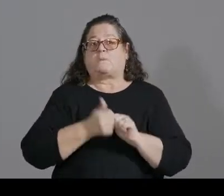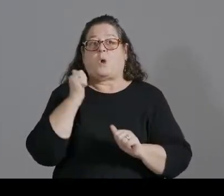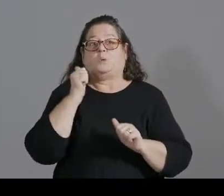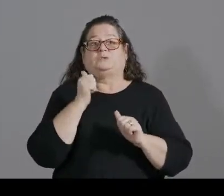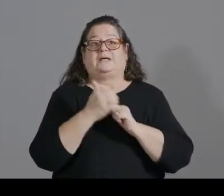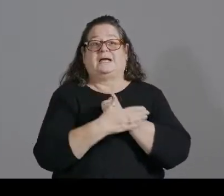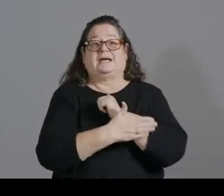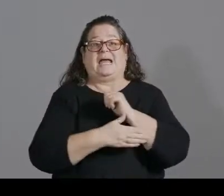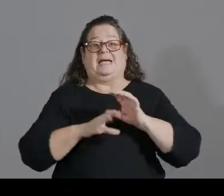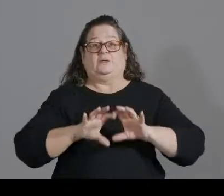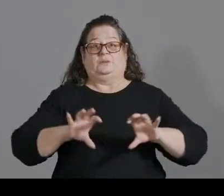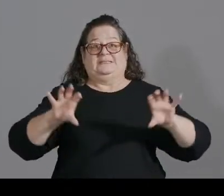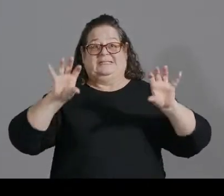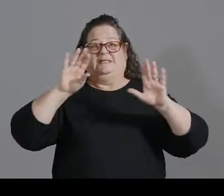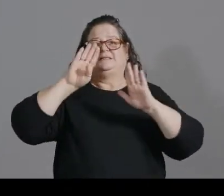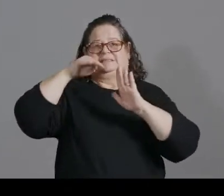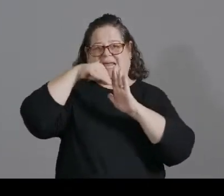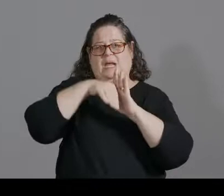the statewide